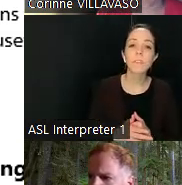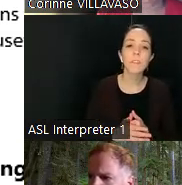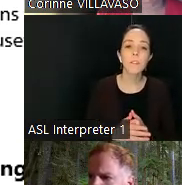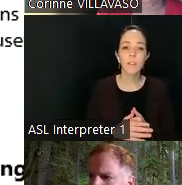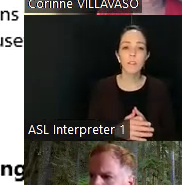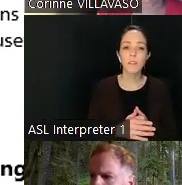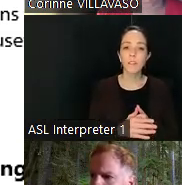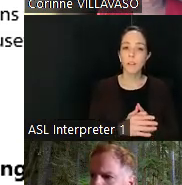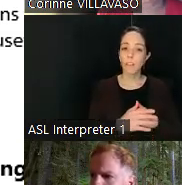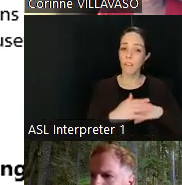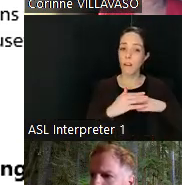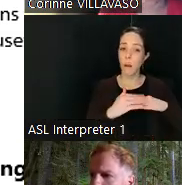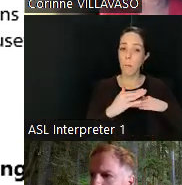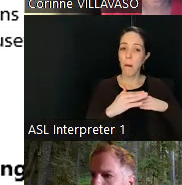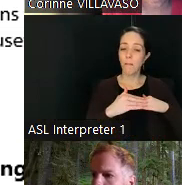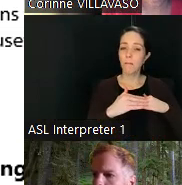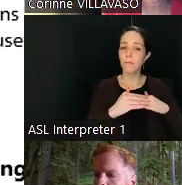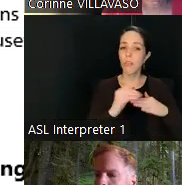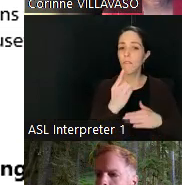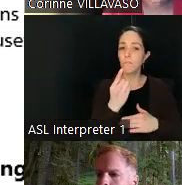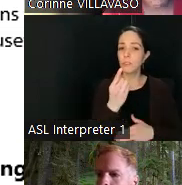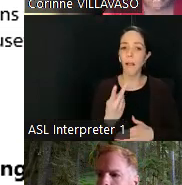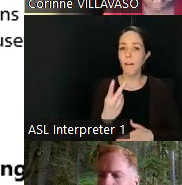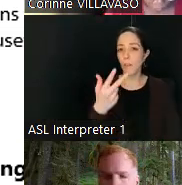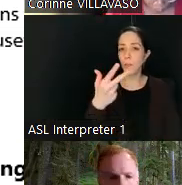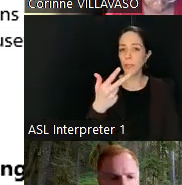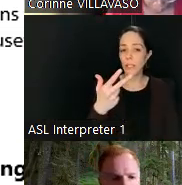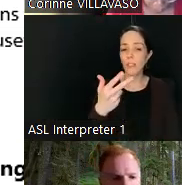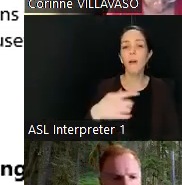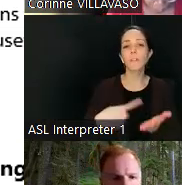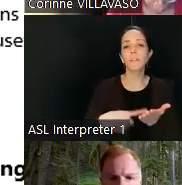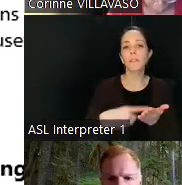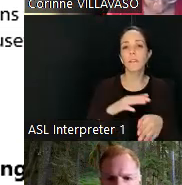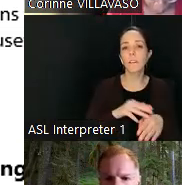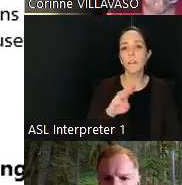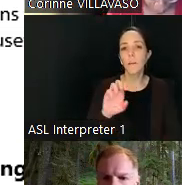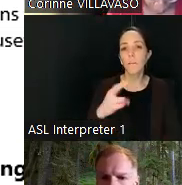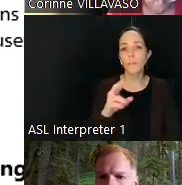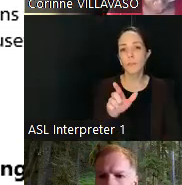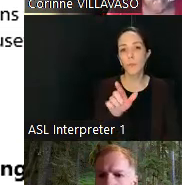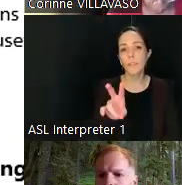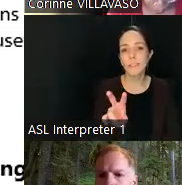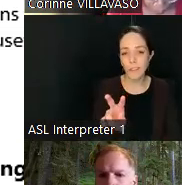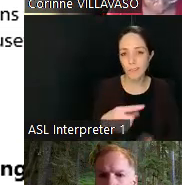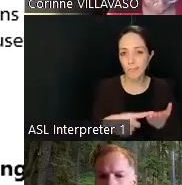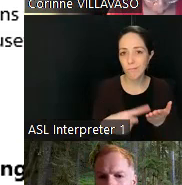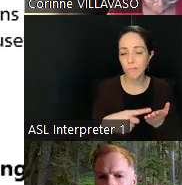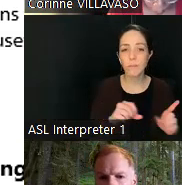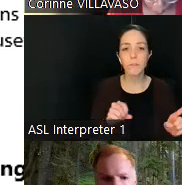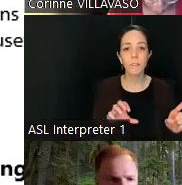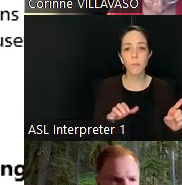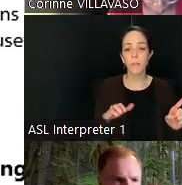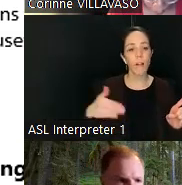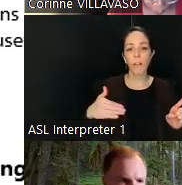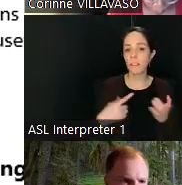was discussed in the first half of number three was discussed on March 27th. And the subcommittee has not yet discussed